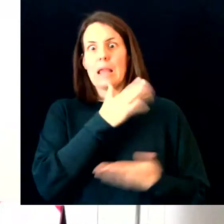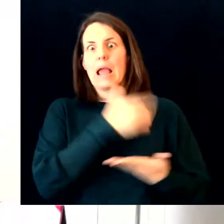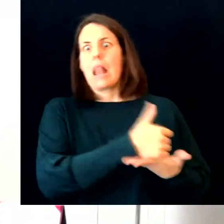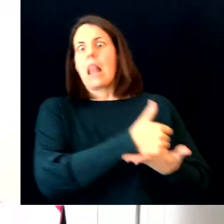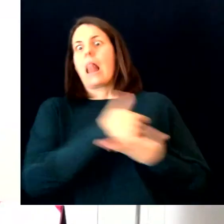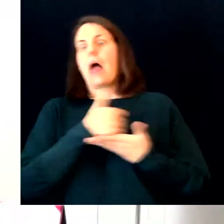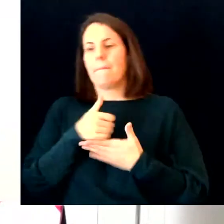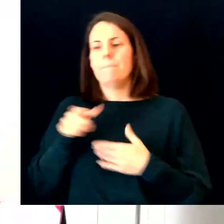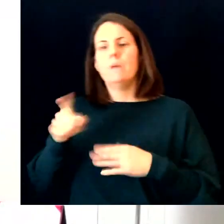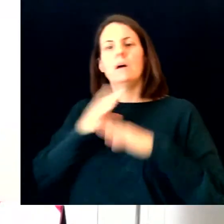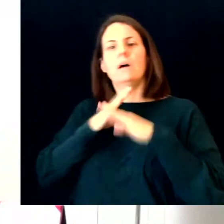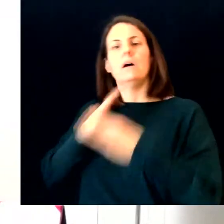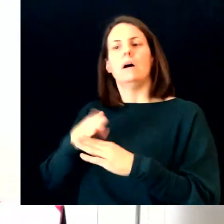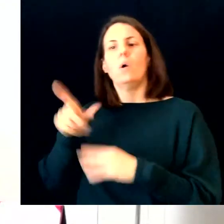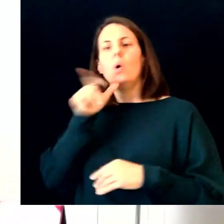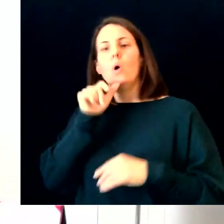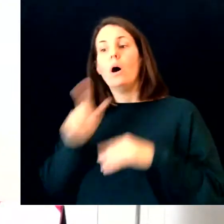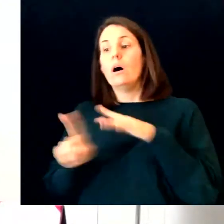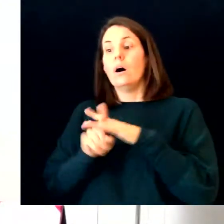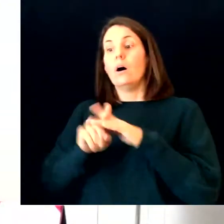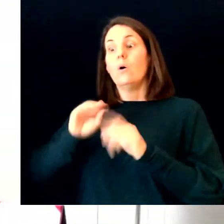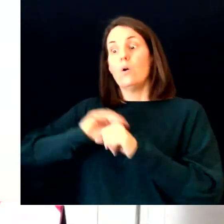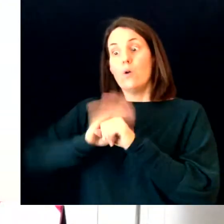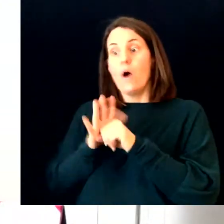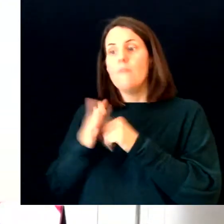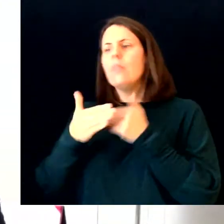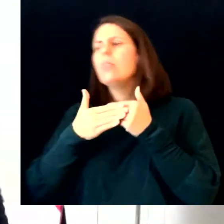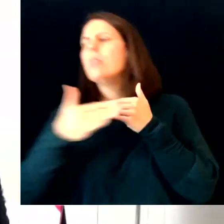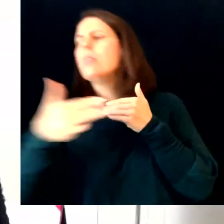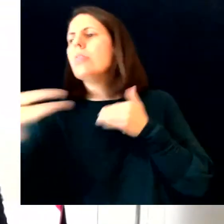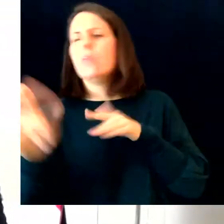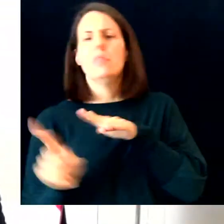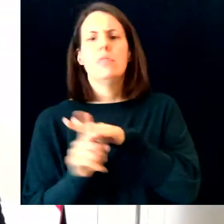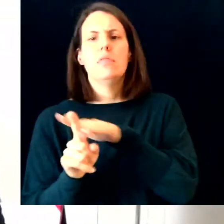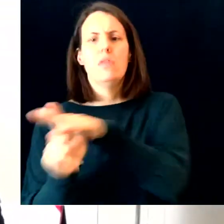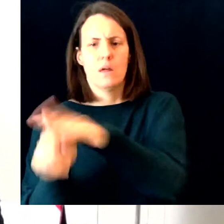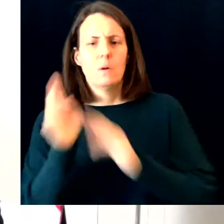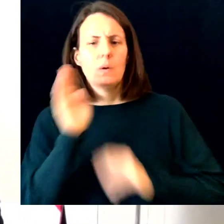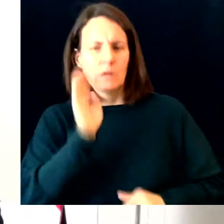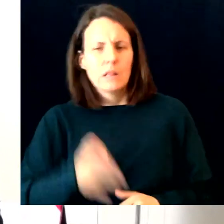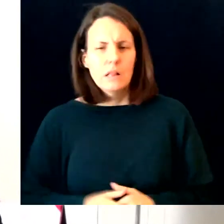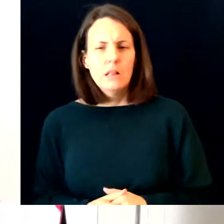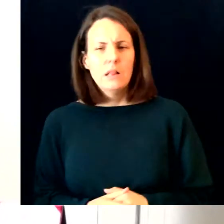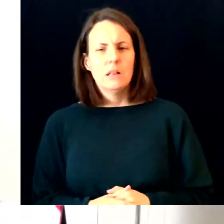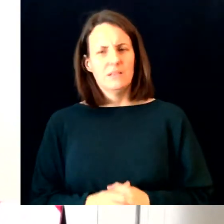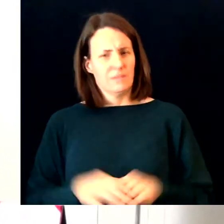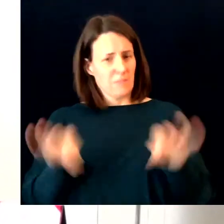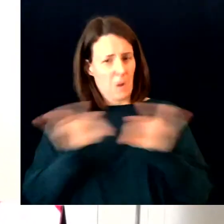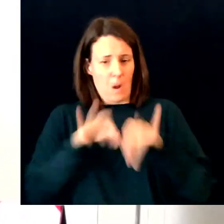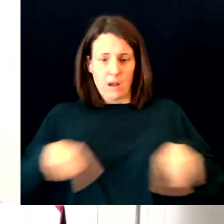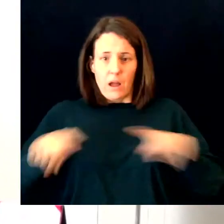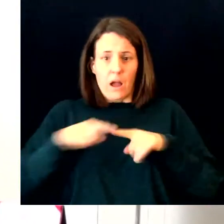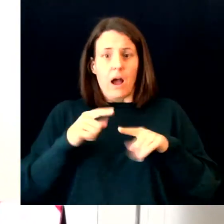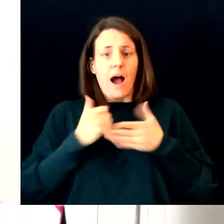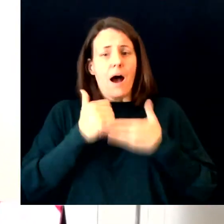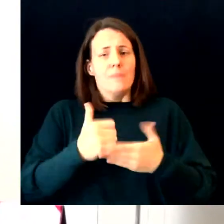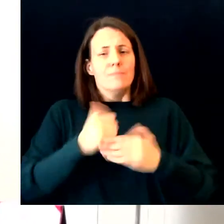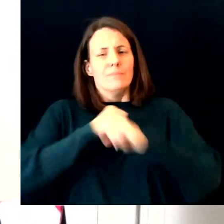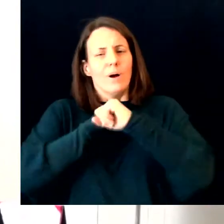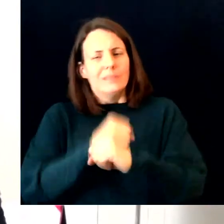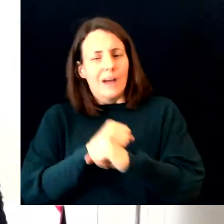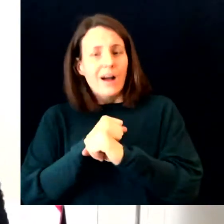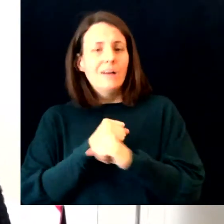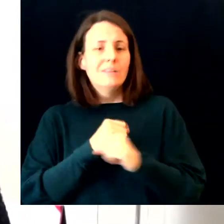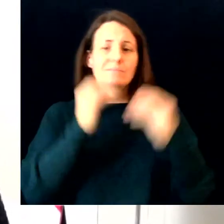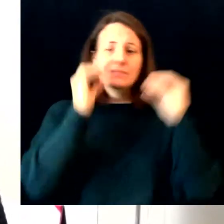their teachers who they are around, their family members in the home, and the larger community. So that is why we are urging